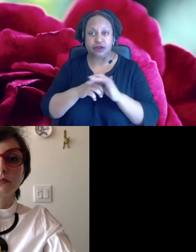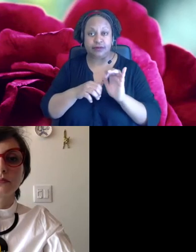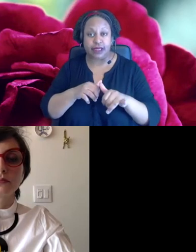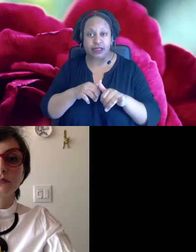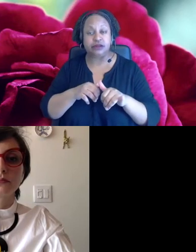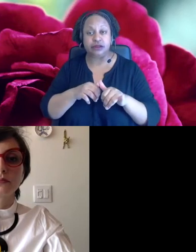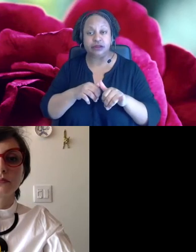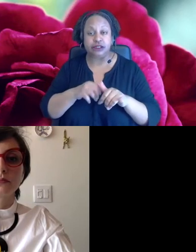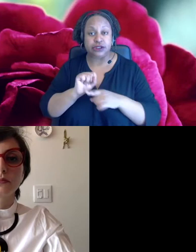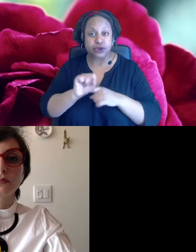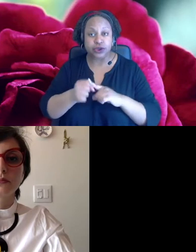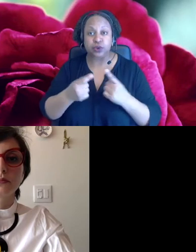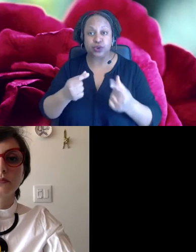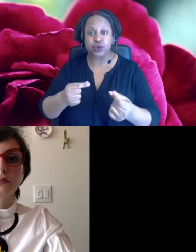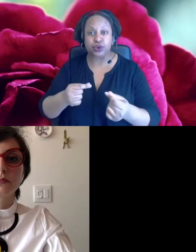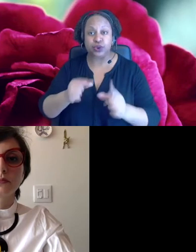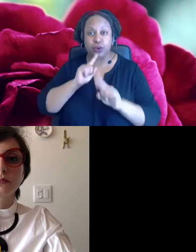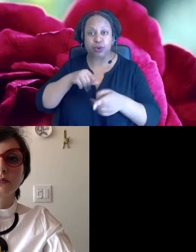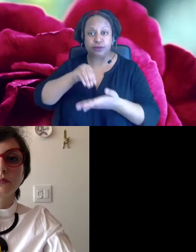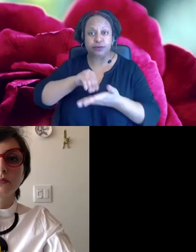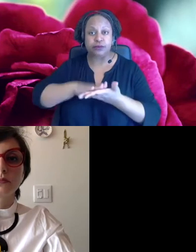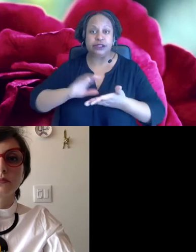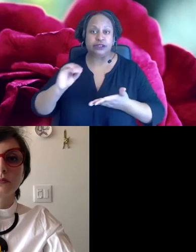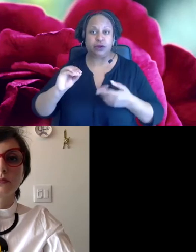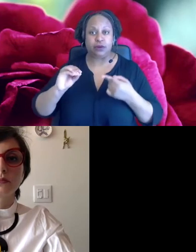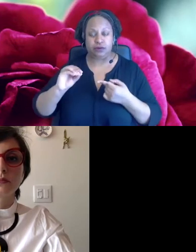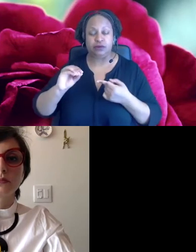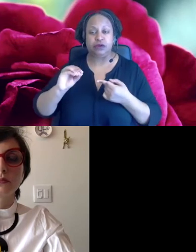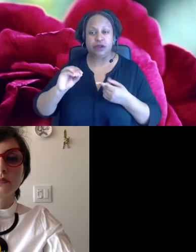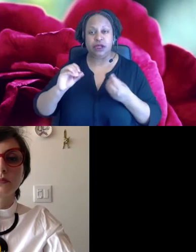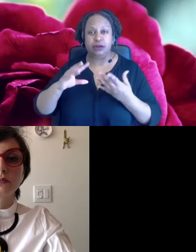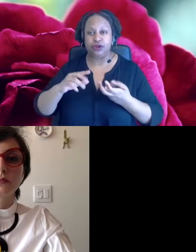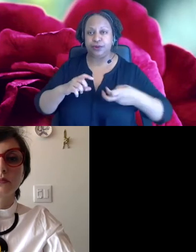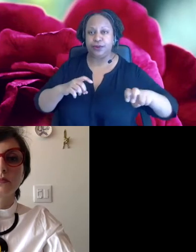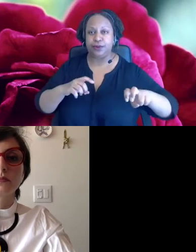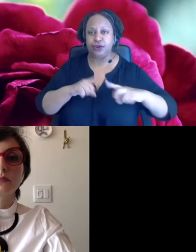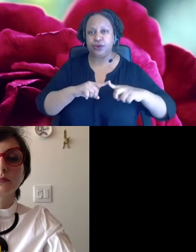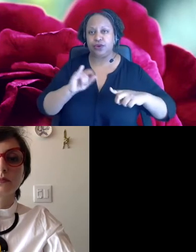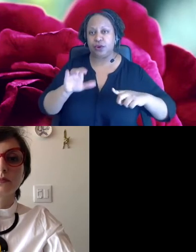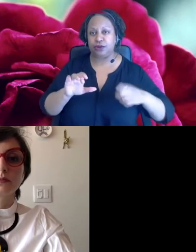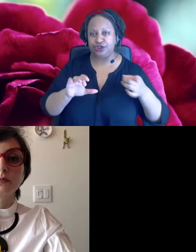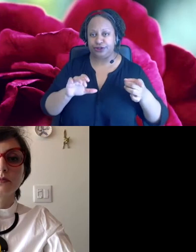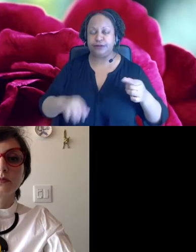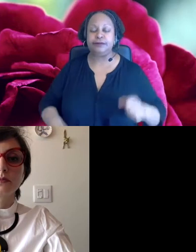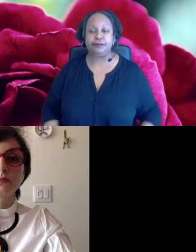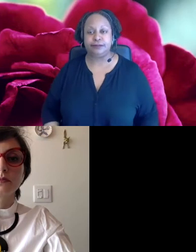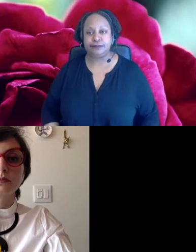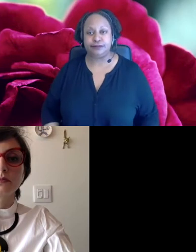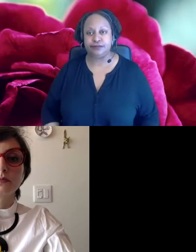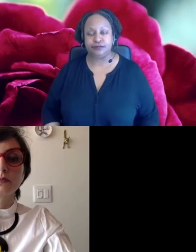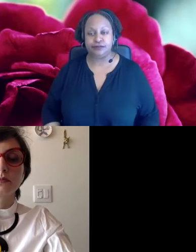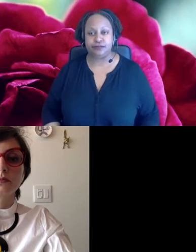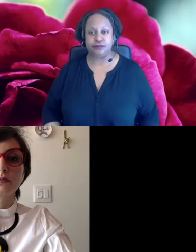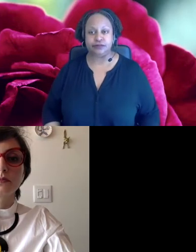or whatever the amount that you want to go into the corporation. You don't get taxed